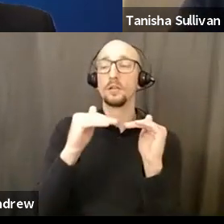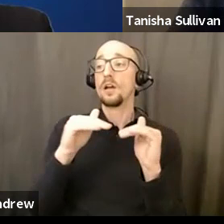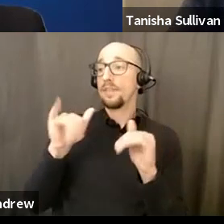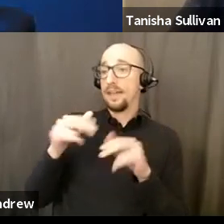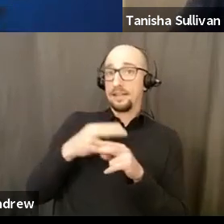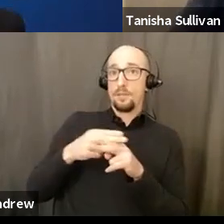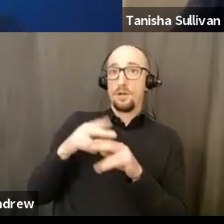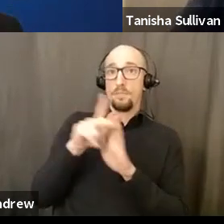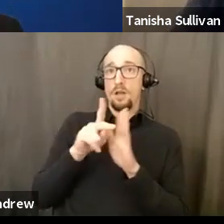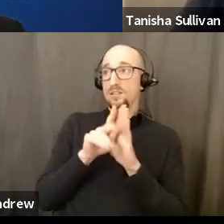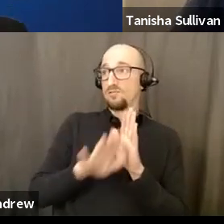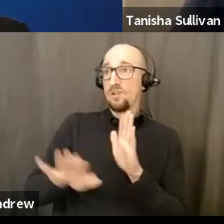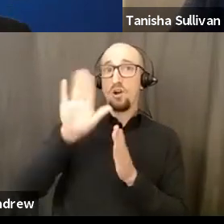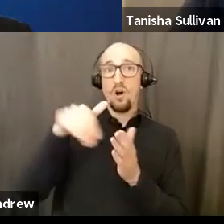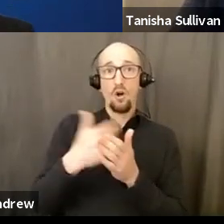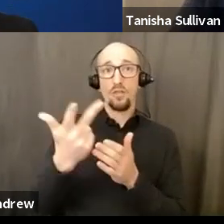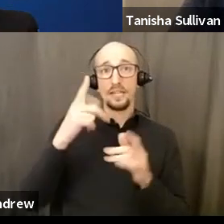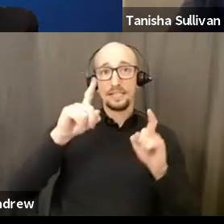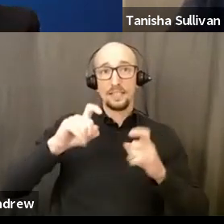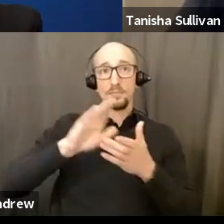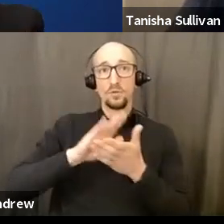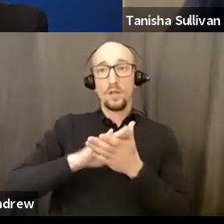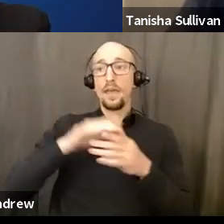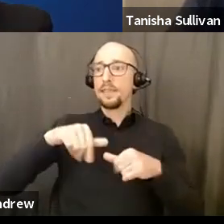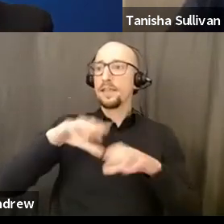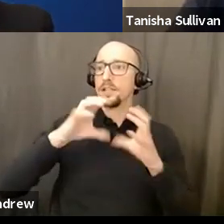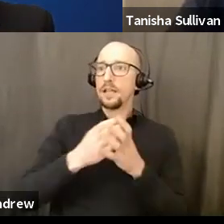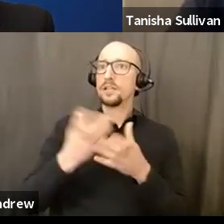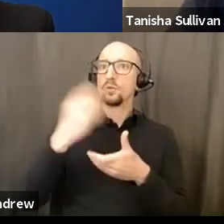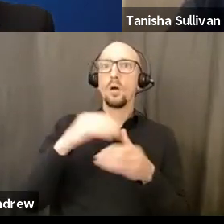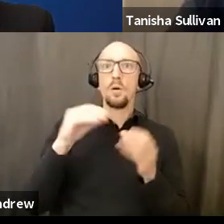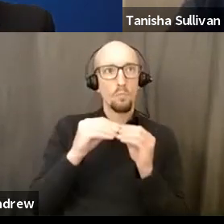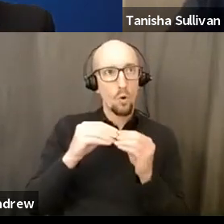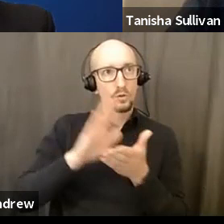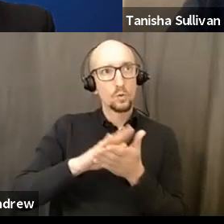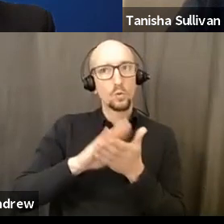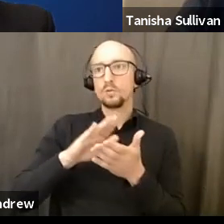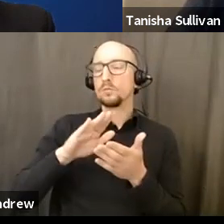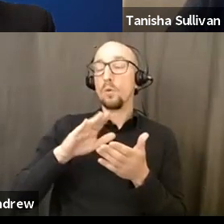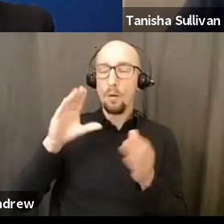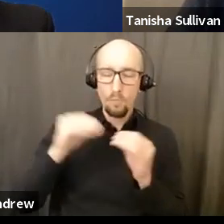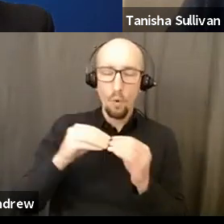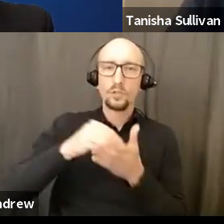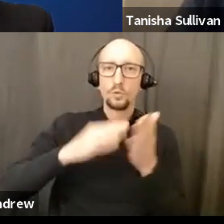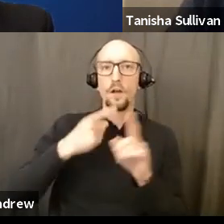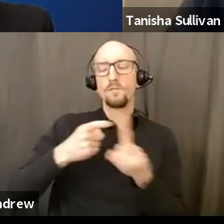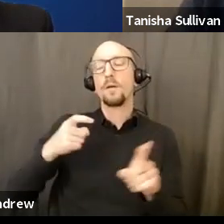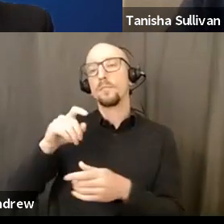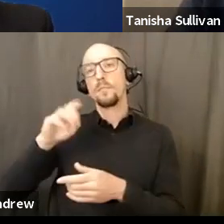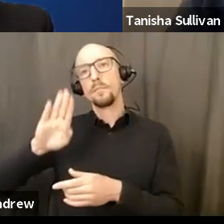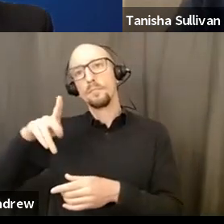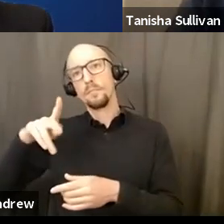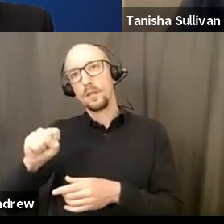policy across all 3 exam schools, this year's admitted class includes more students from the Boston public schools as opposed to charter, parochial, and